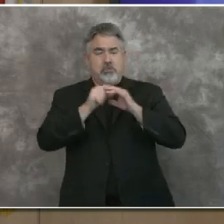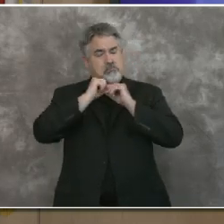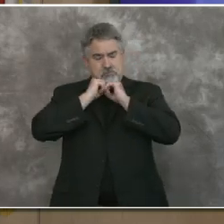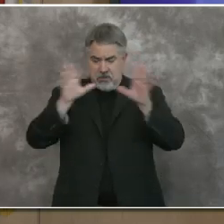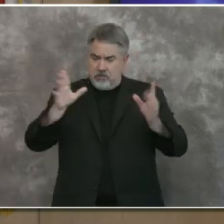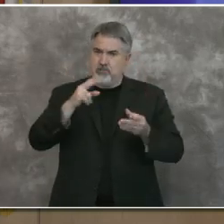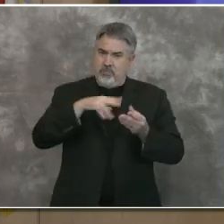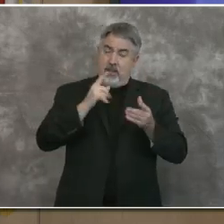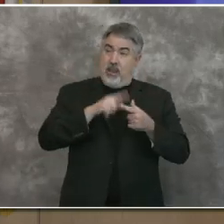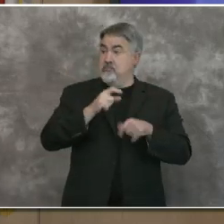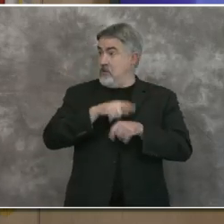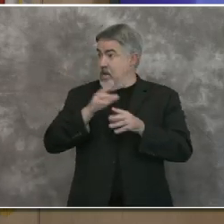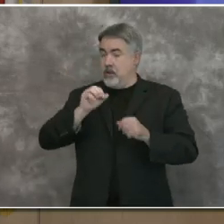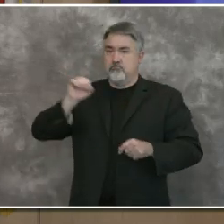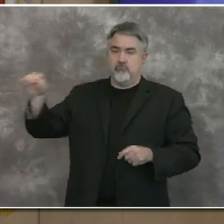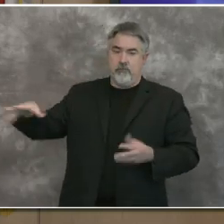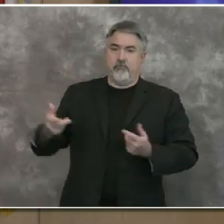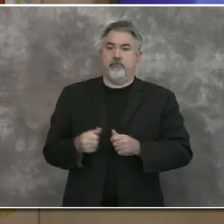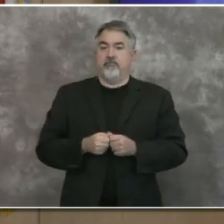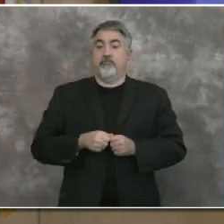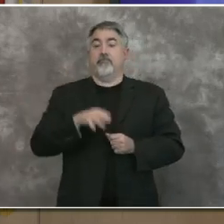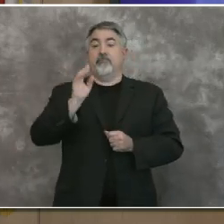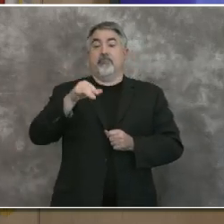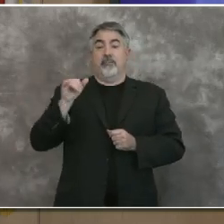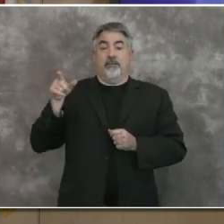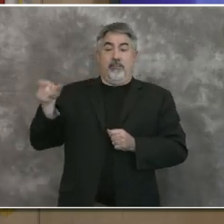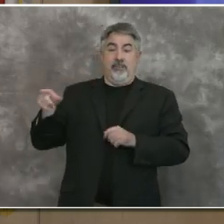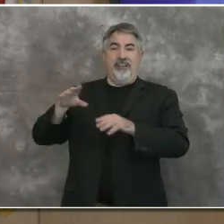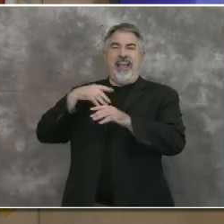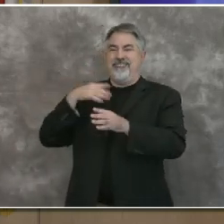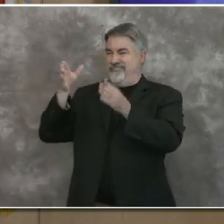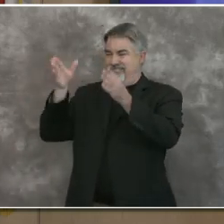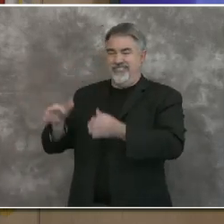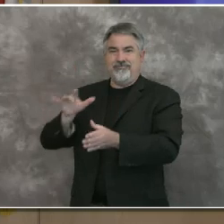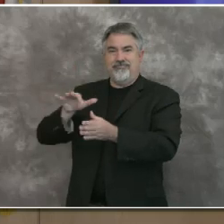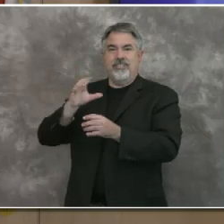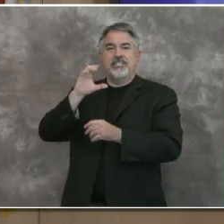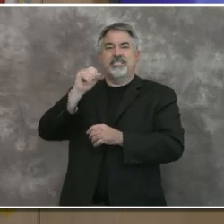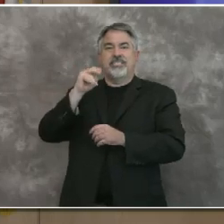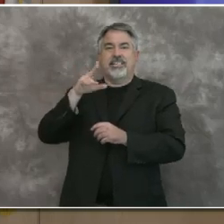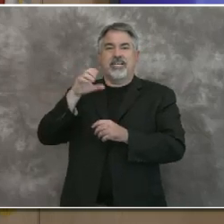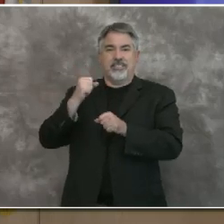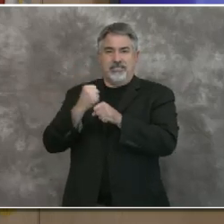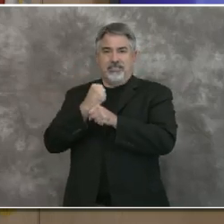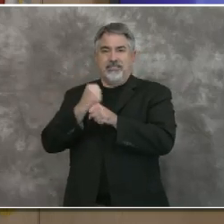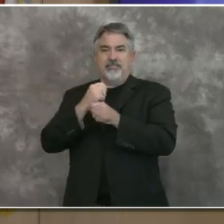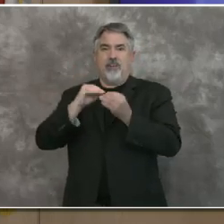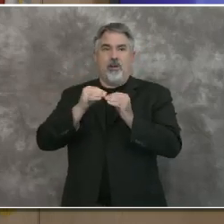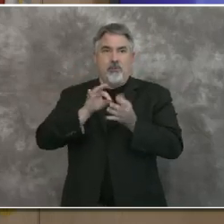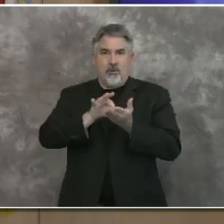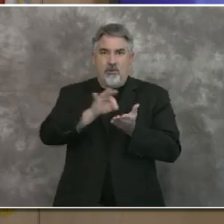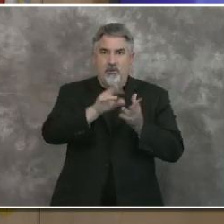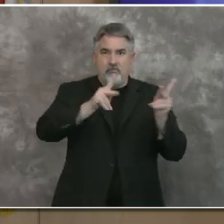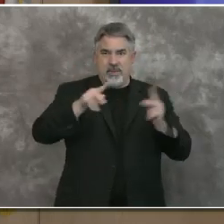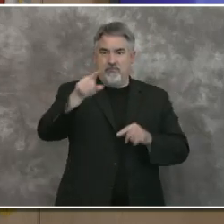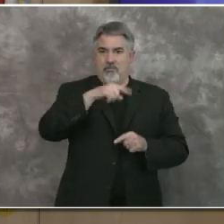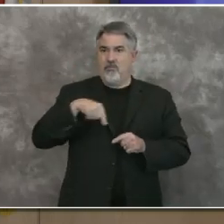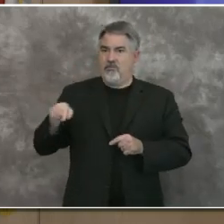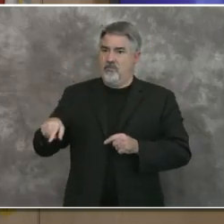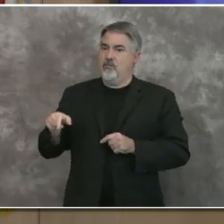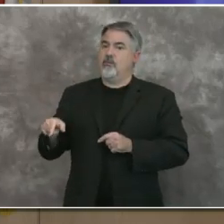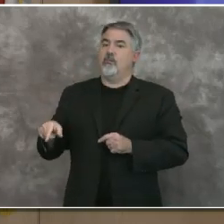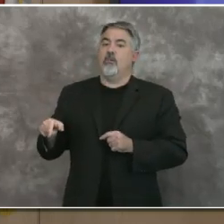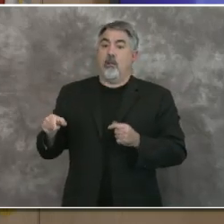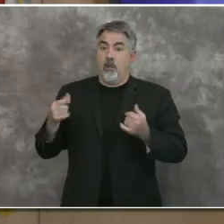be making census kiosks available at those locations. Even with this pandemic, it's really important to complete the census